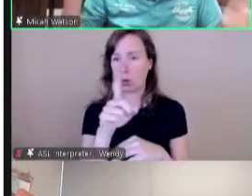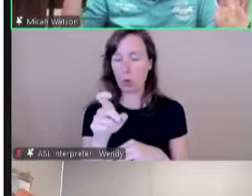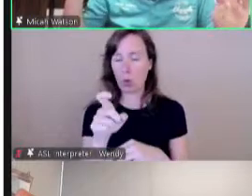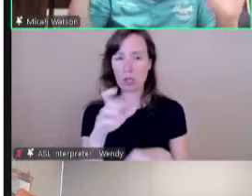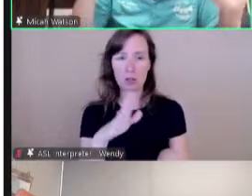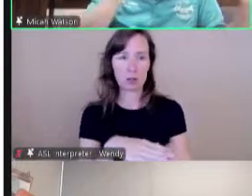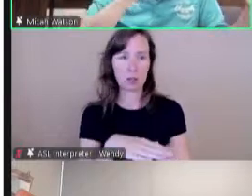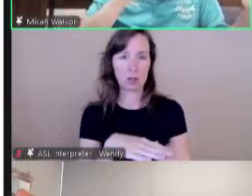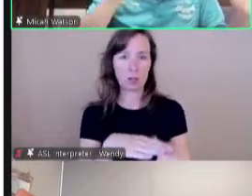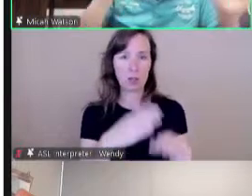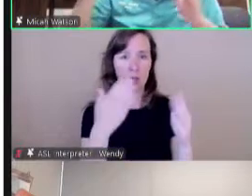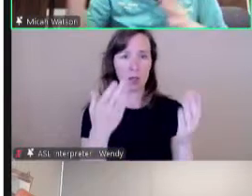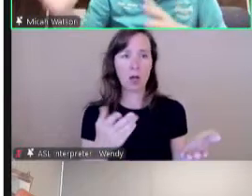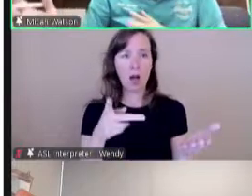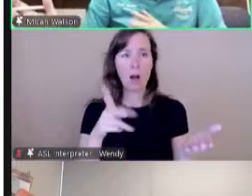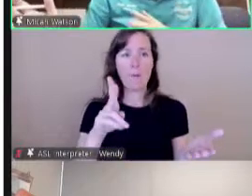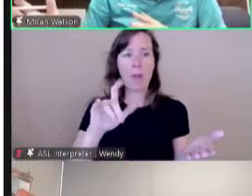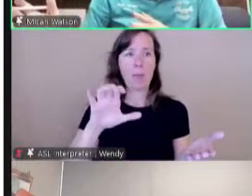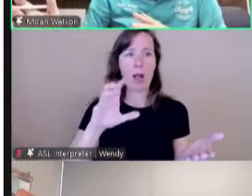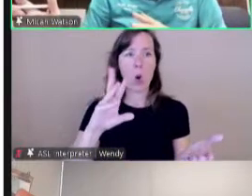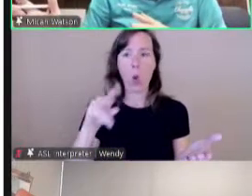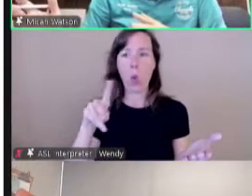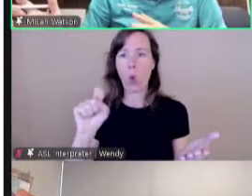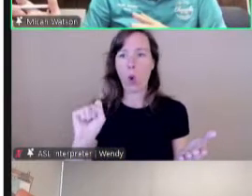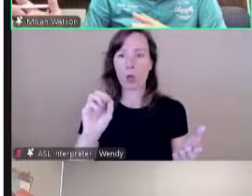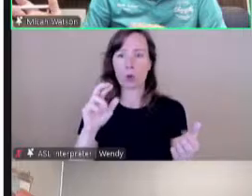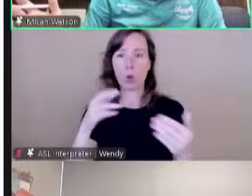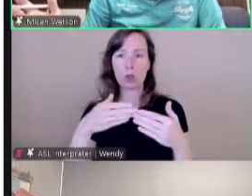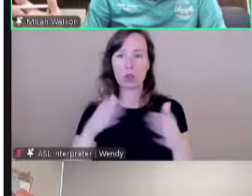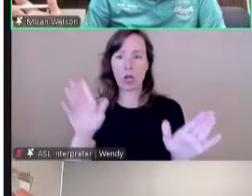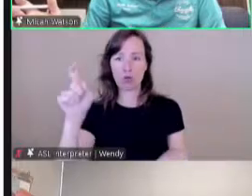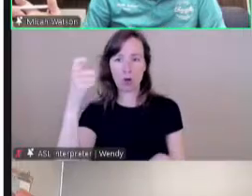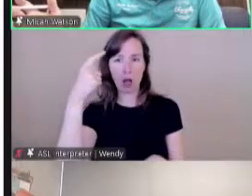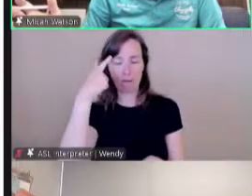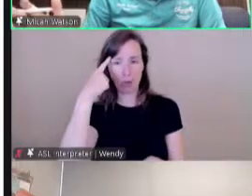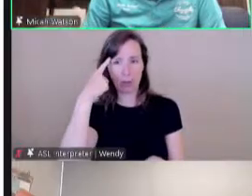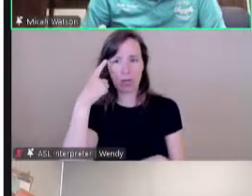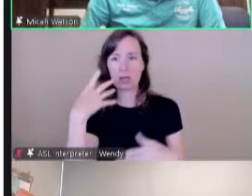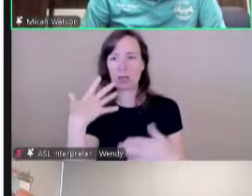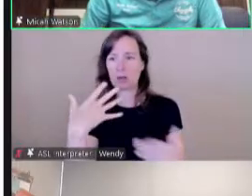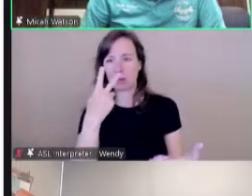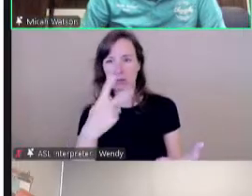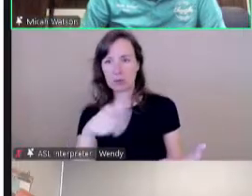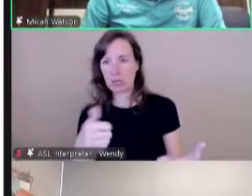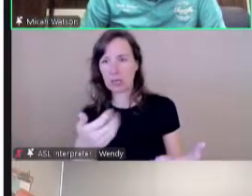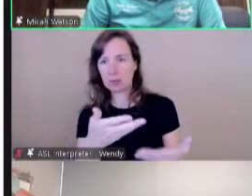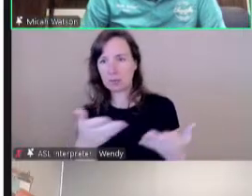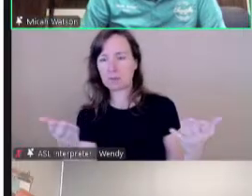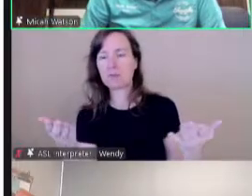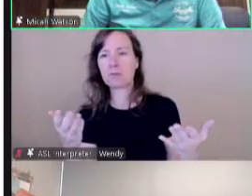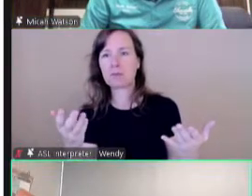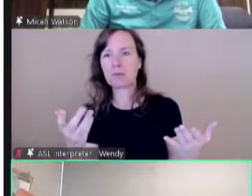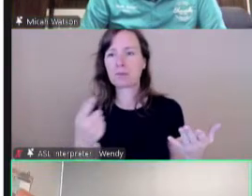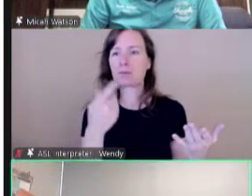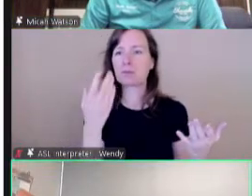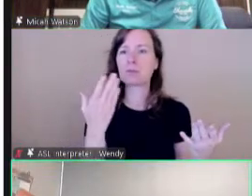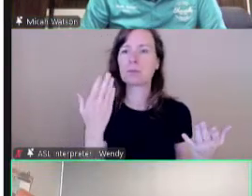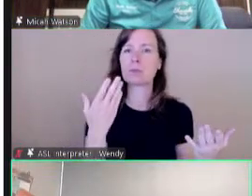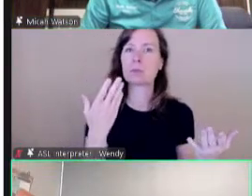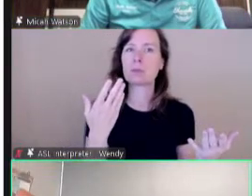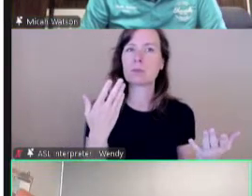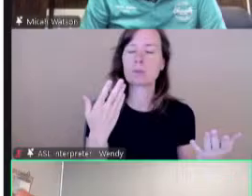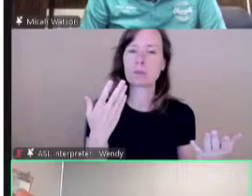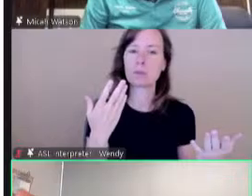on public works or general government, Not seeing any. I think, go ahead. I know you wanted to